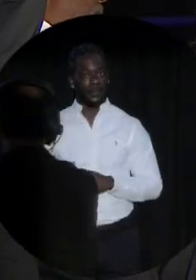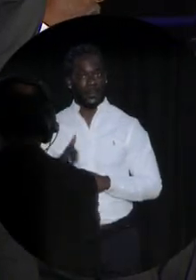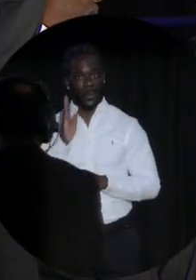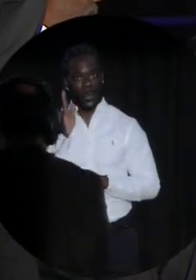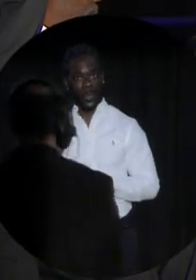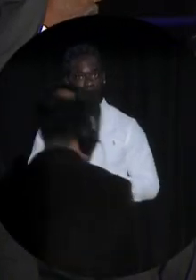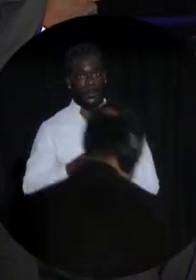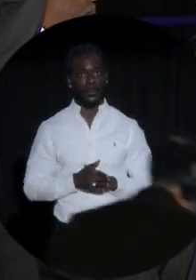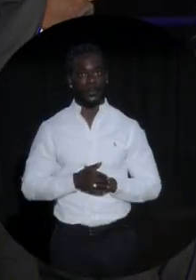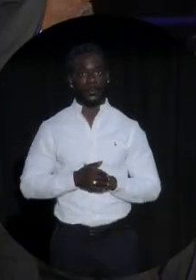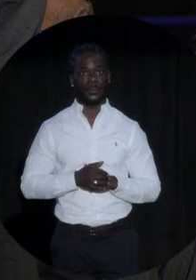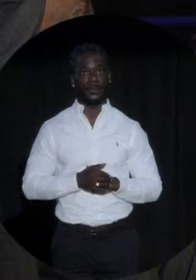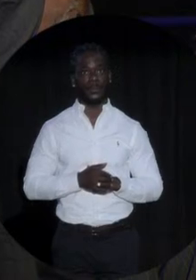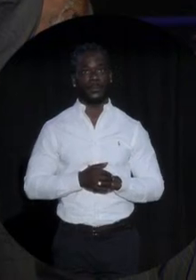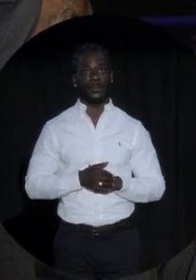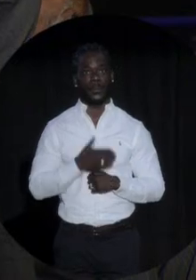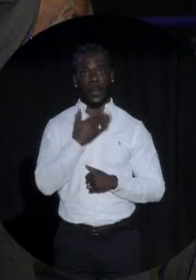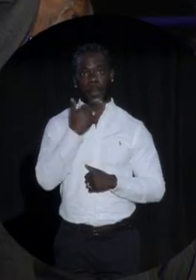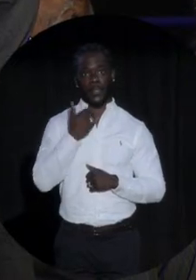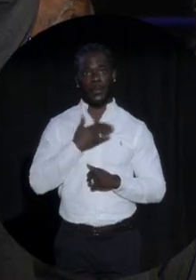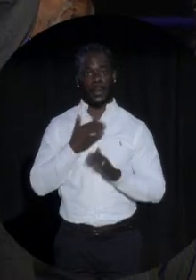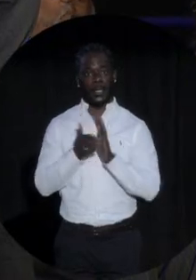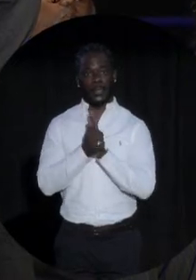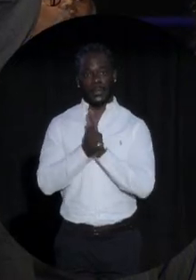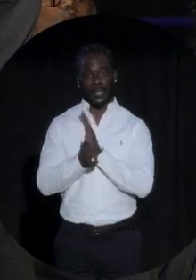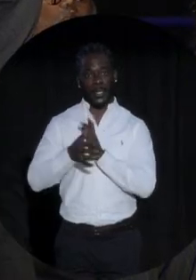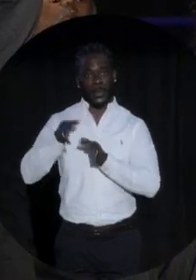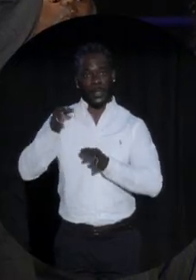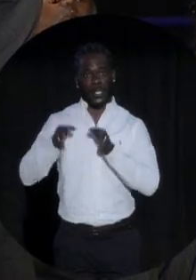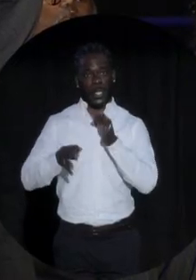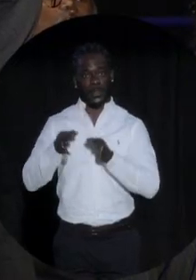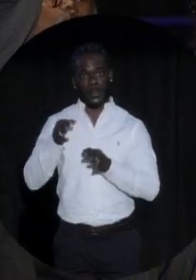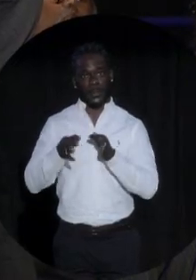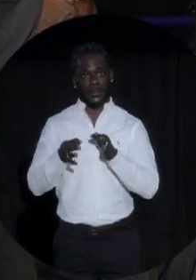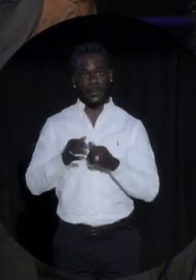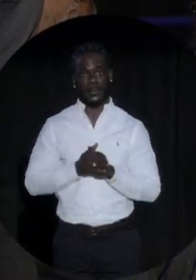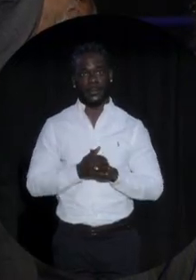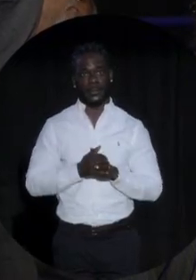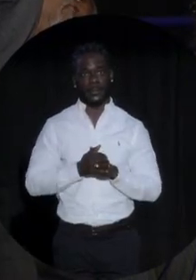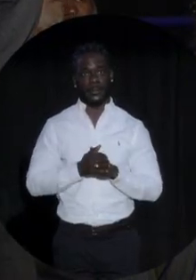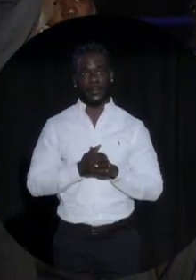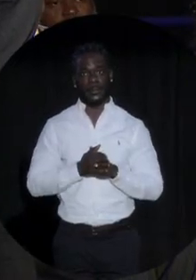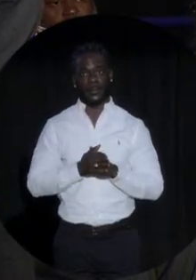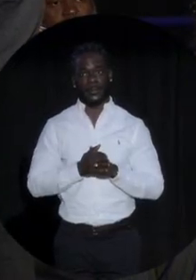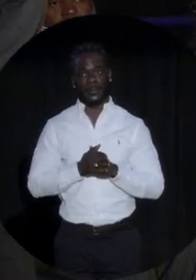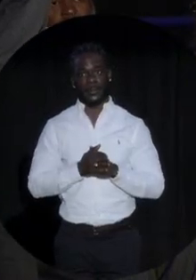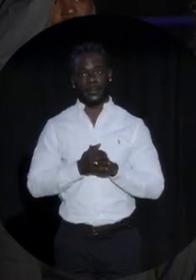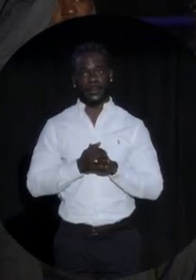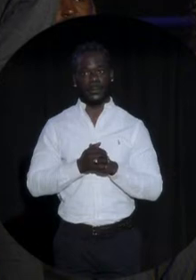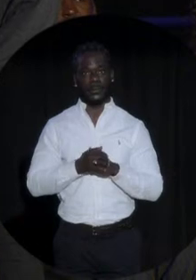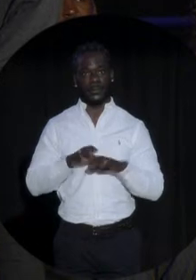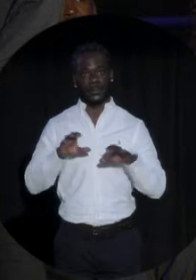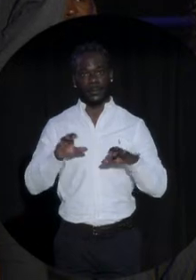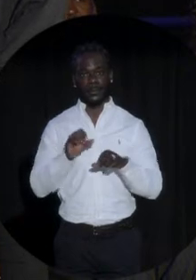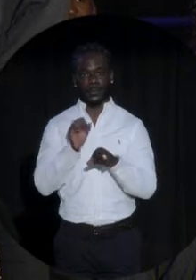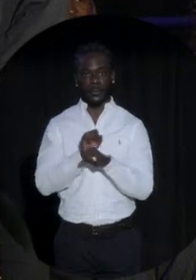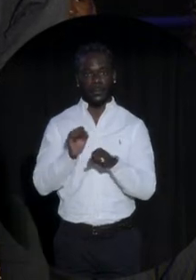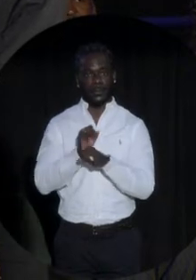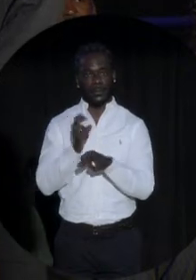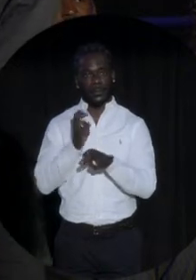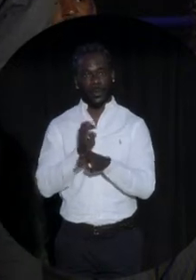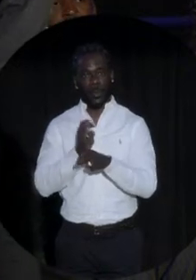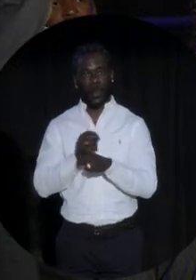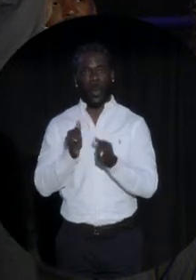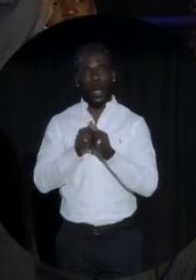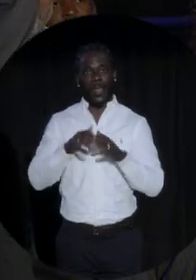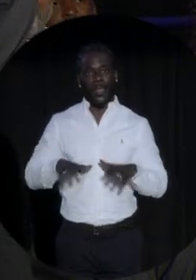will. To the best of my skill and judgment. To the best of my skill and judgment. Diligently and faithfully. Diligently and faithfully.